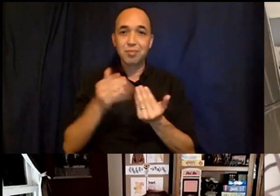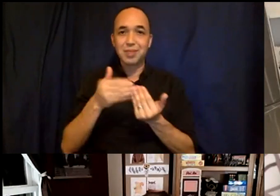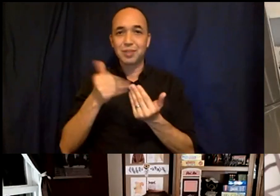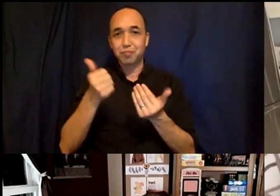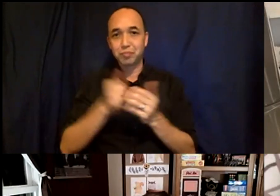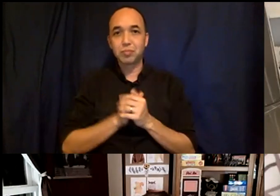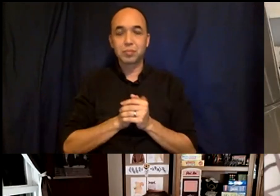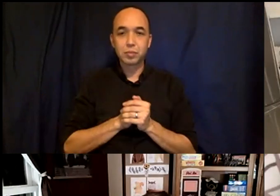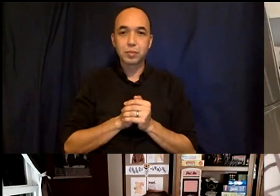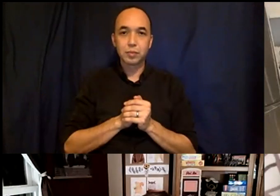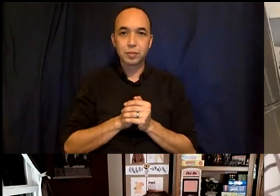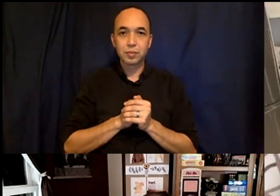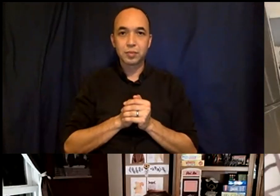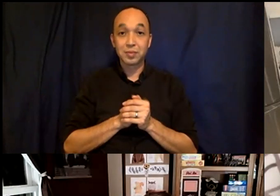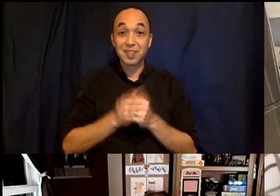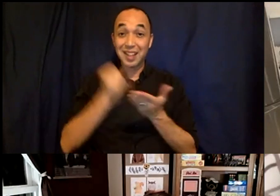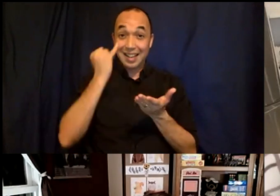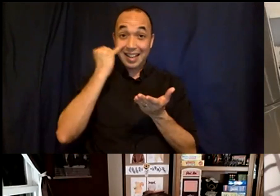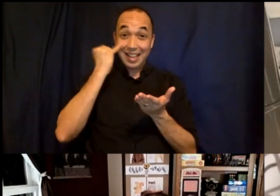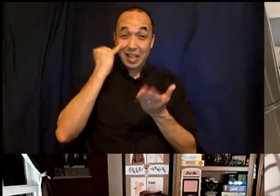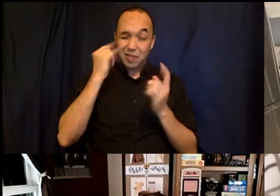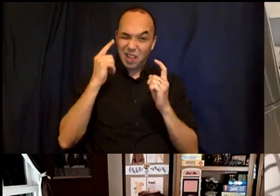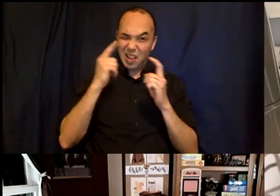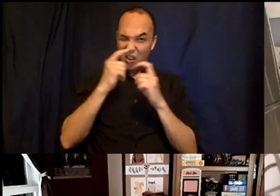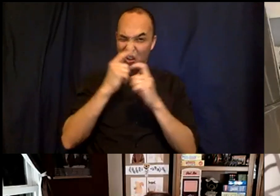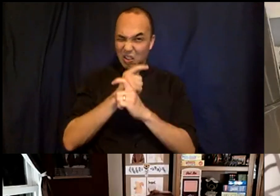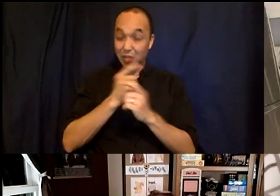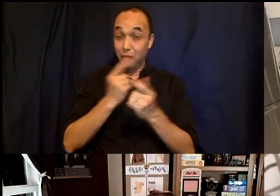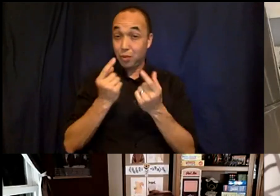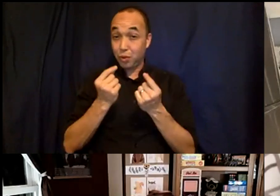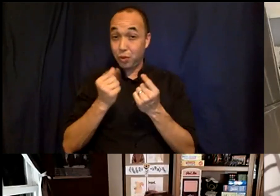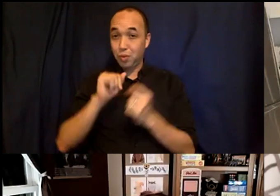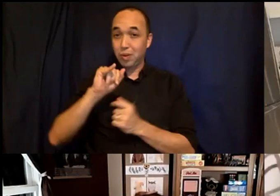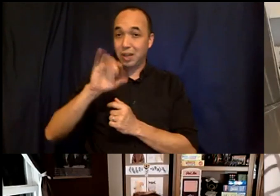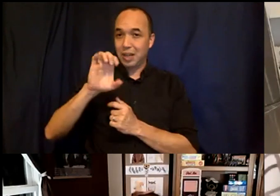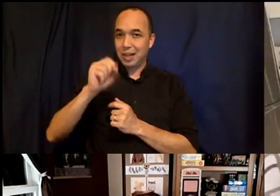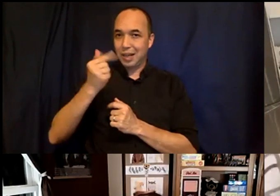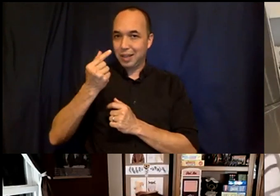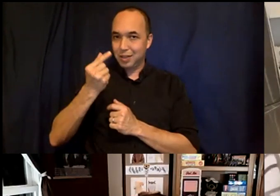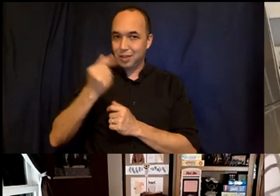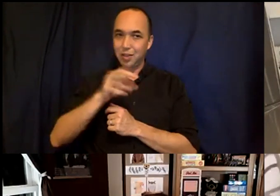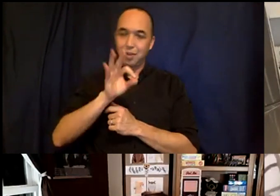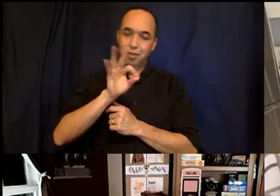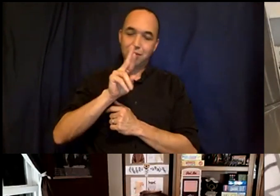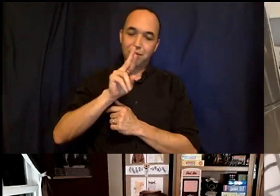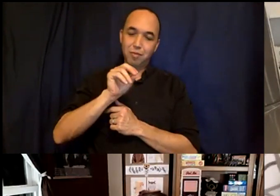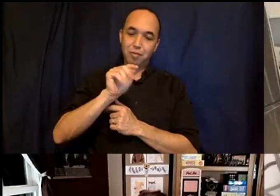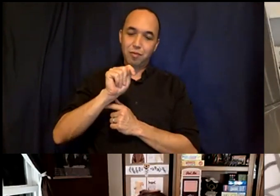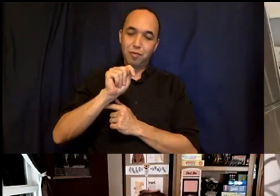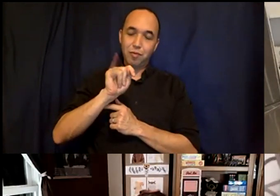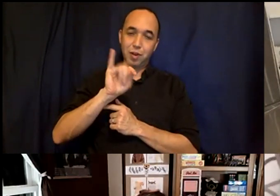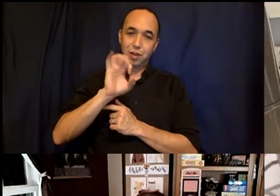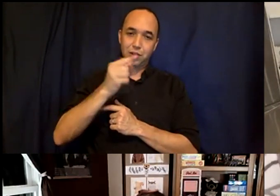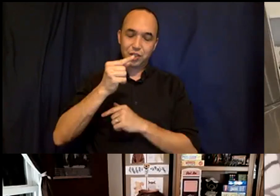And ultimately, if it gets super ugly, you just cover it with icing and frosting and, call it a day. All right,